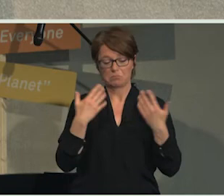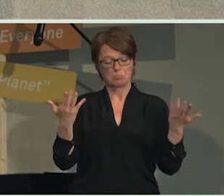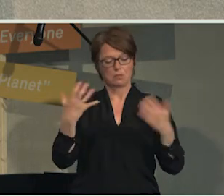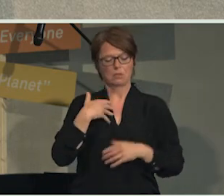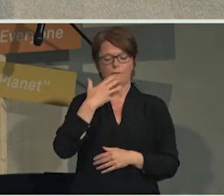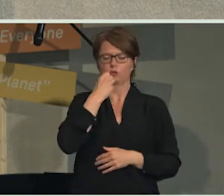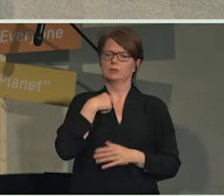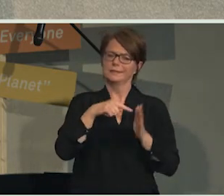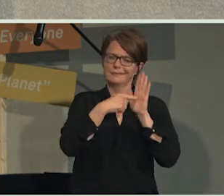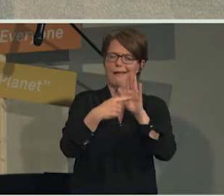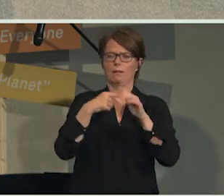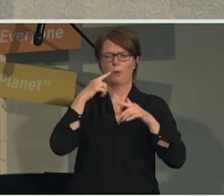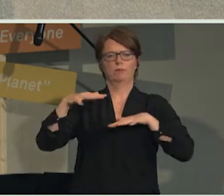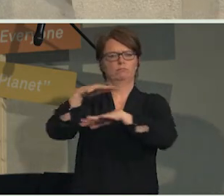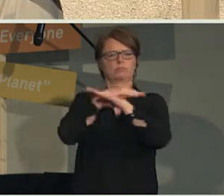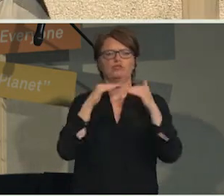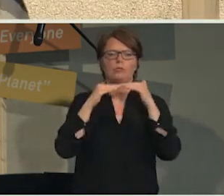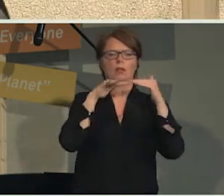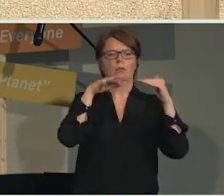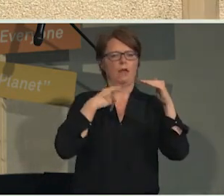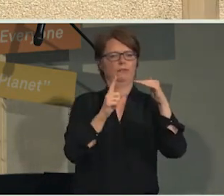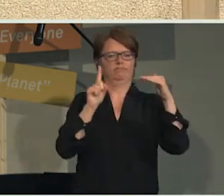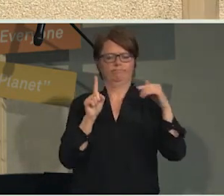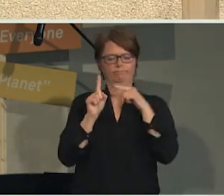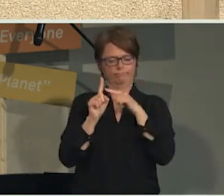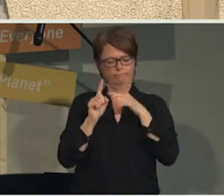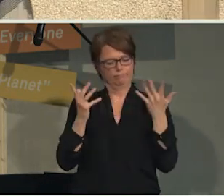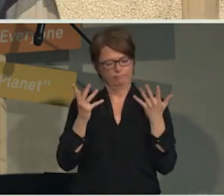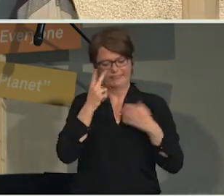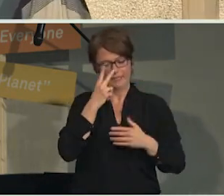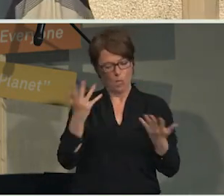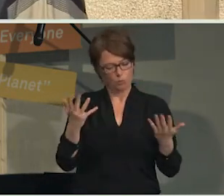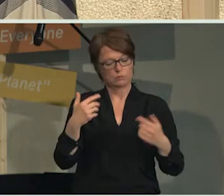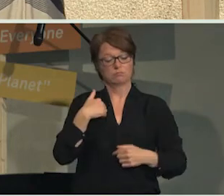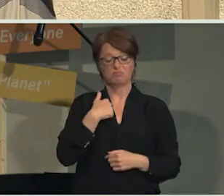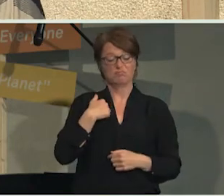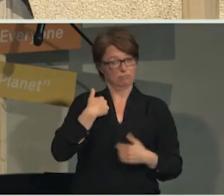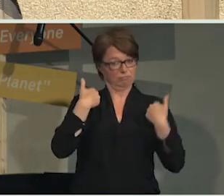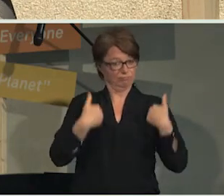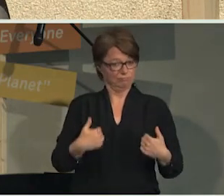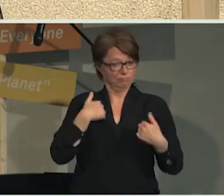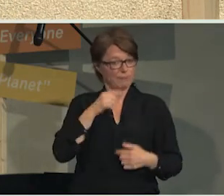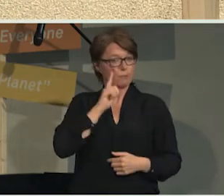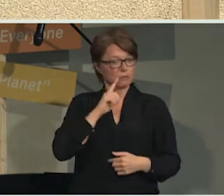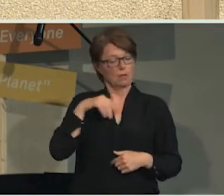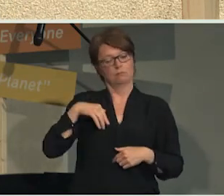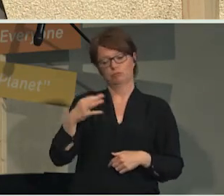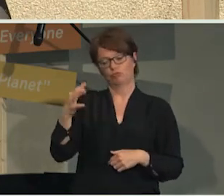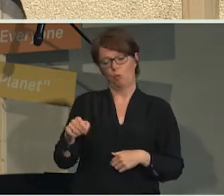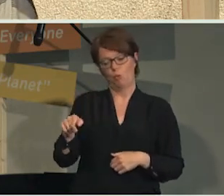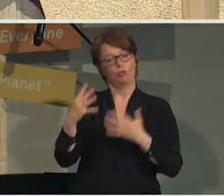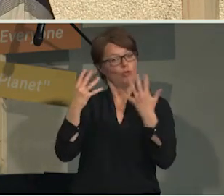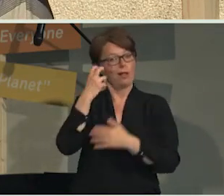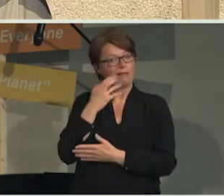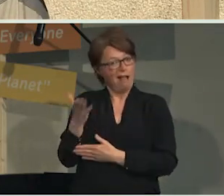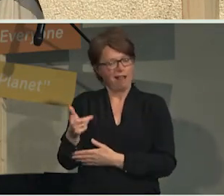Why did you say that? But he and I had an experience I really want to share with you tonight. At that age, kids